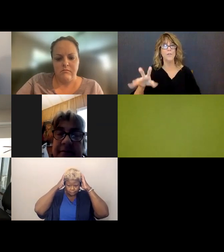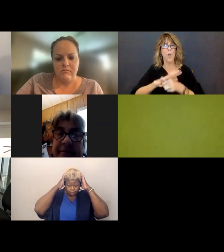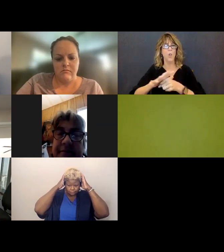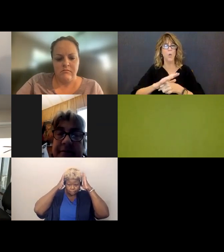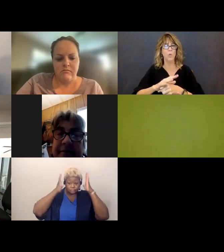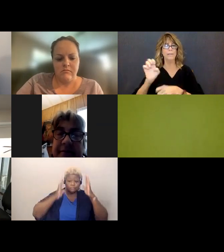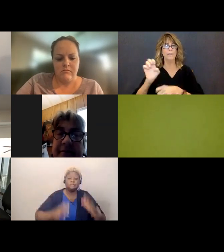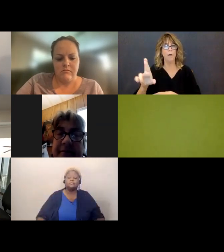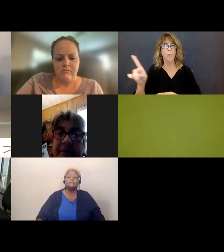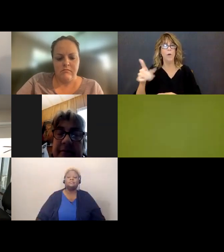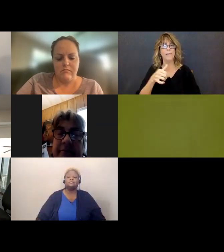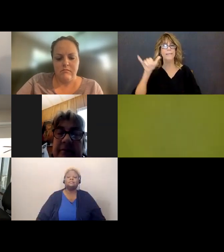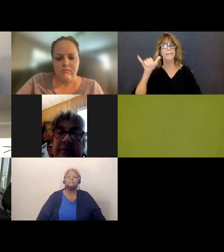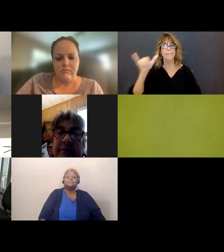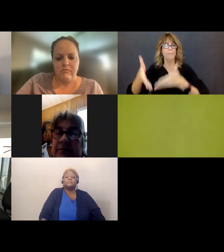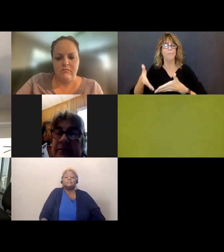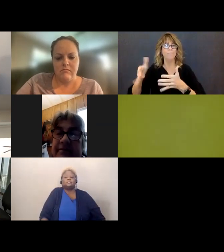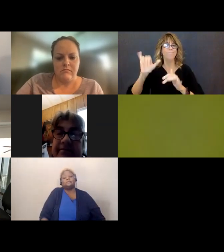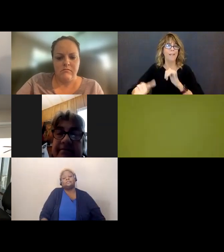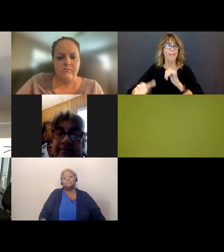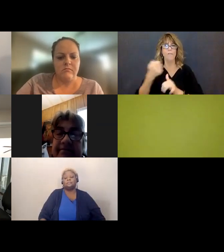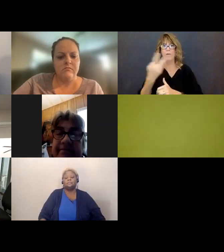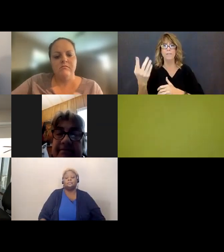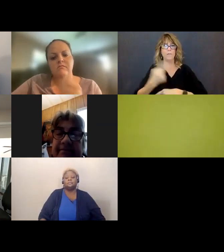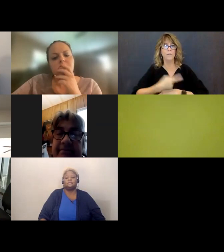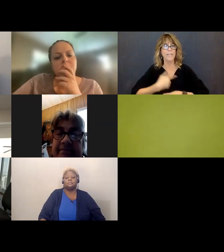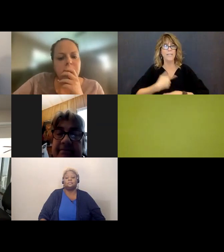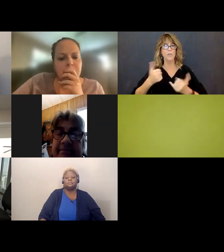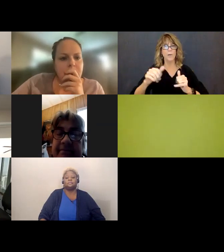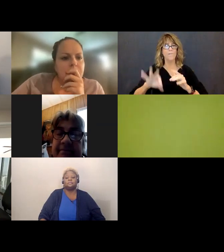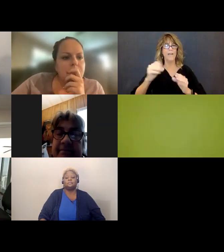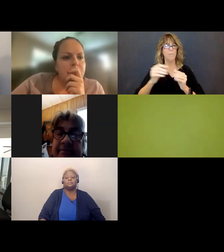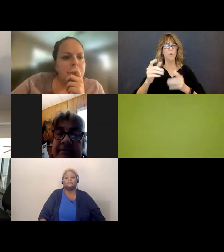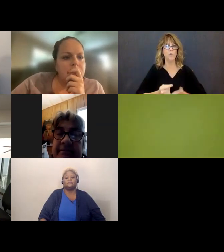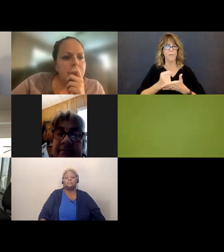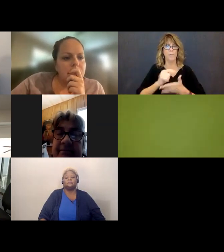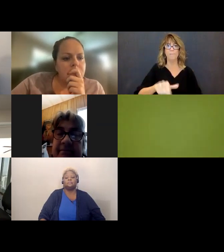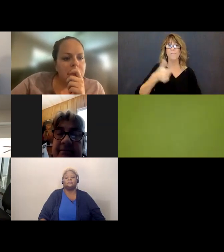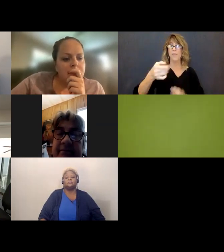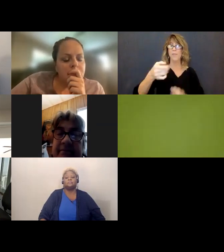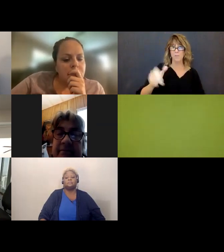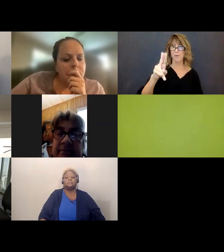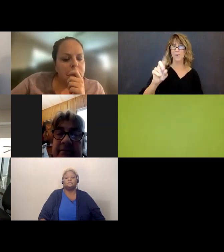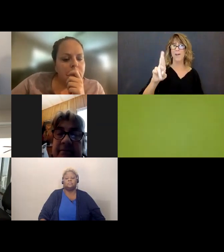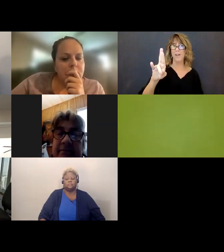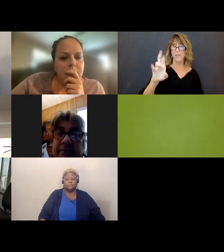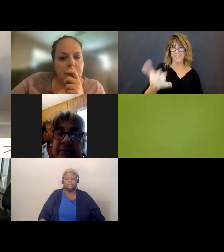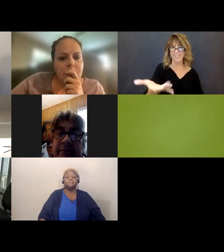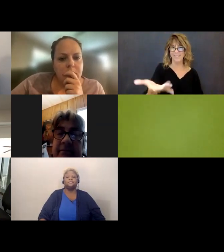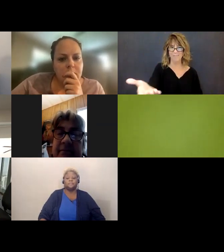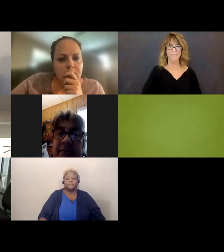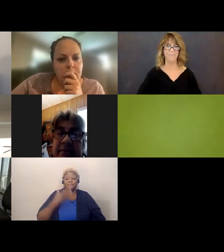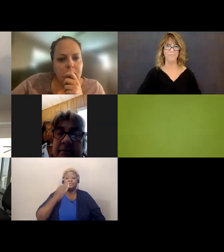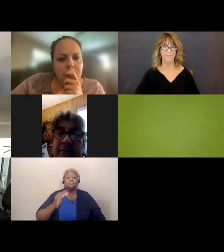he's warehoused for many days while they're looking for inpatient treatment. The adult is finally transferred to a